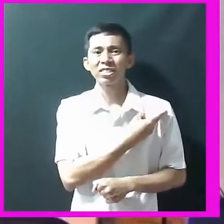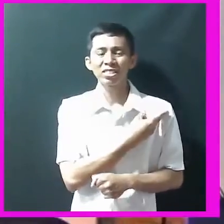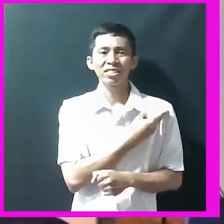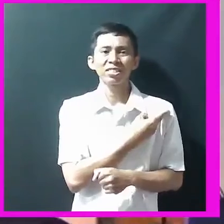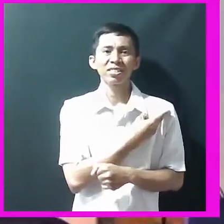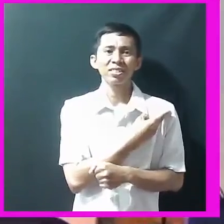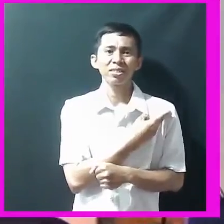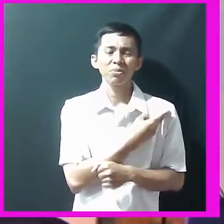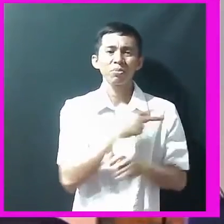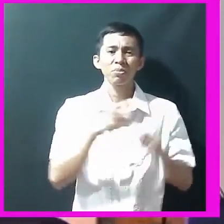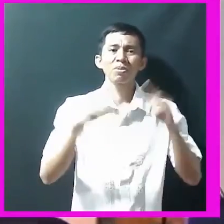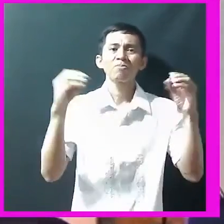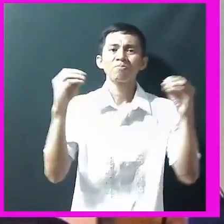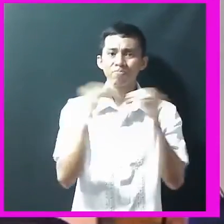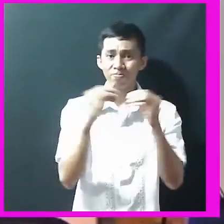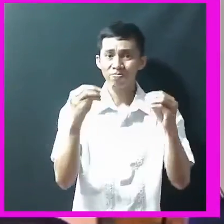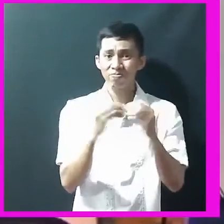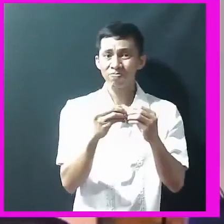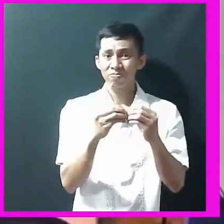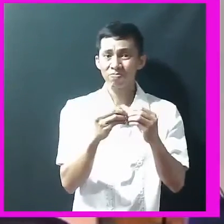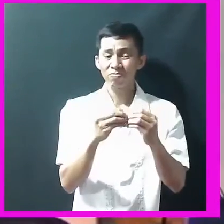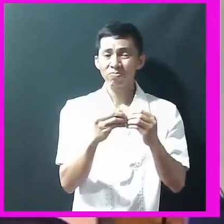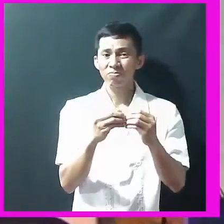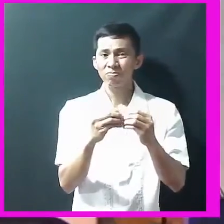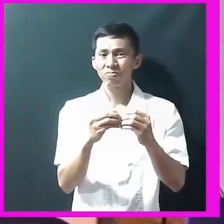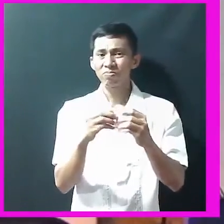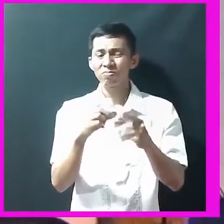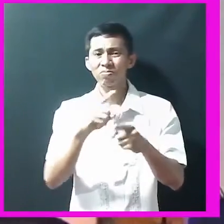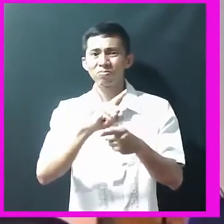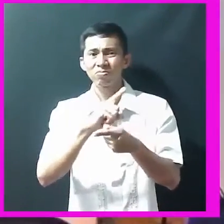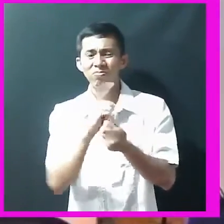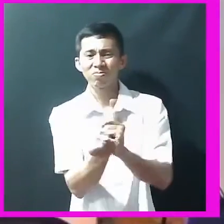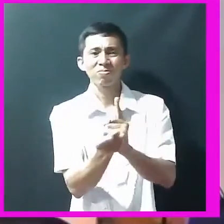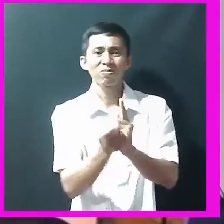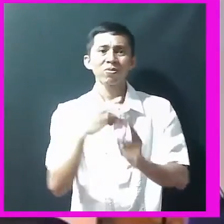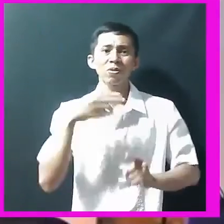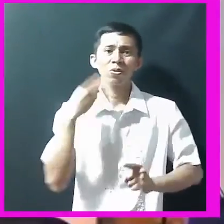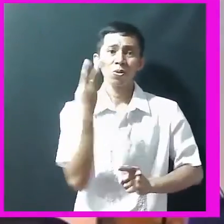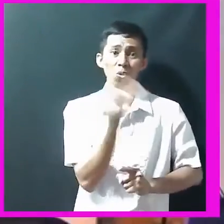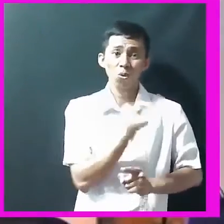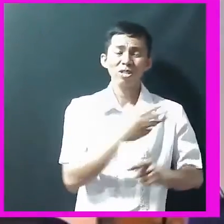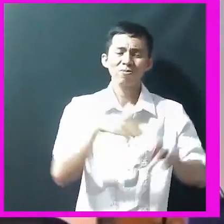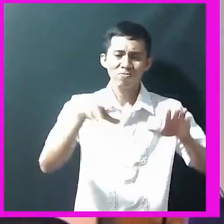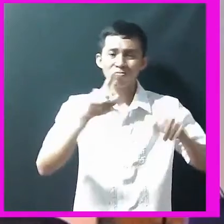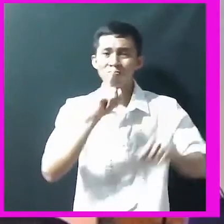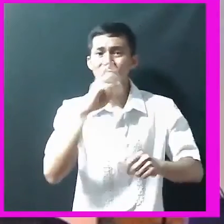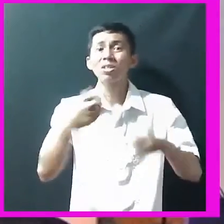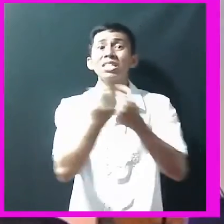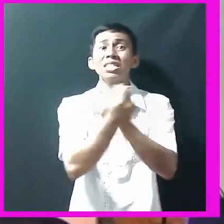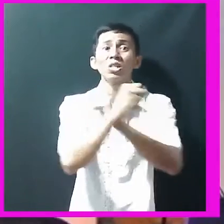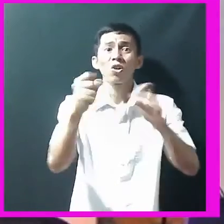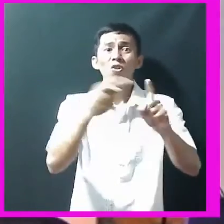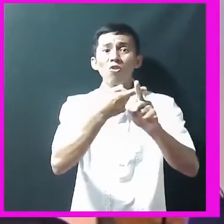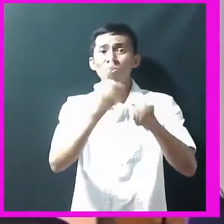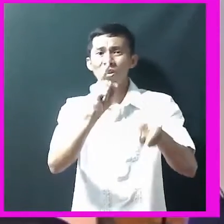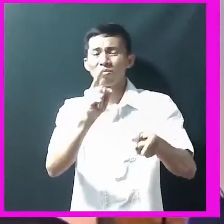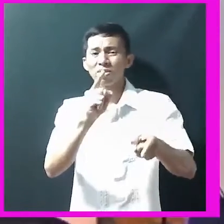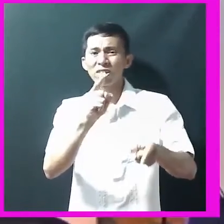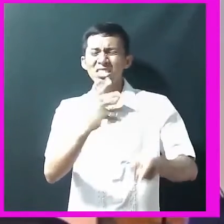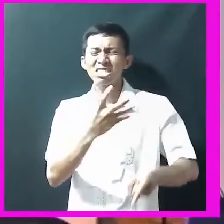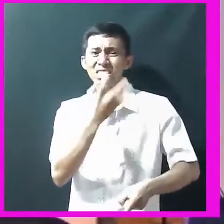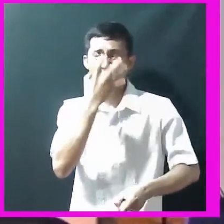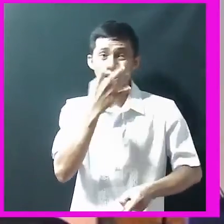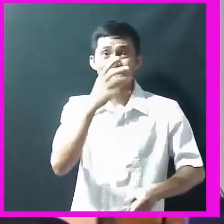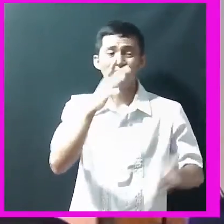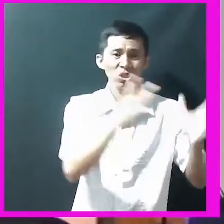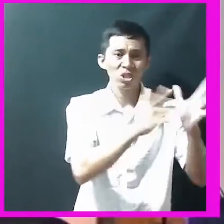Much more than being now justified by His blood, we shall be saved from the wrath through Him,